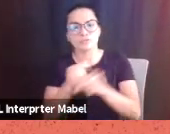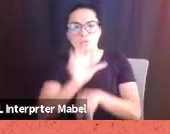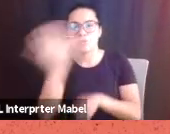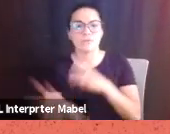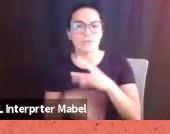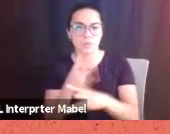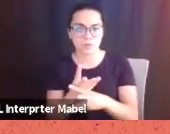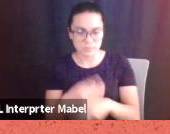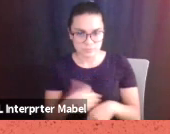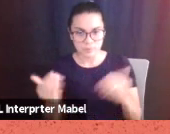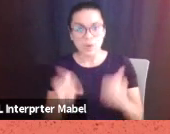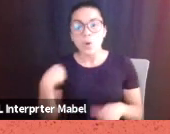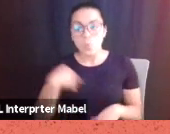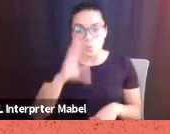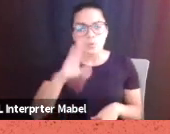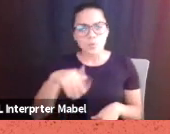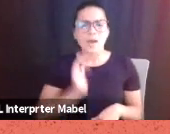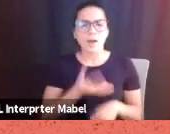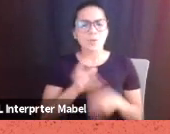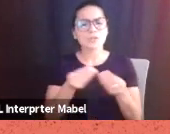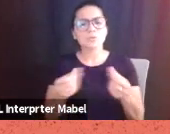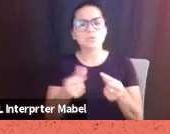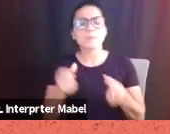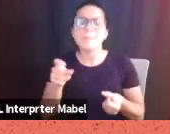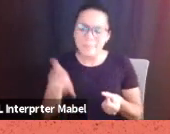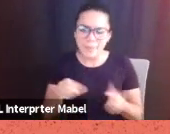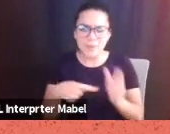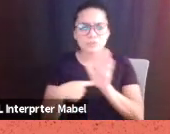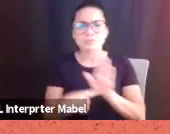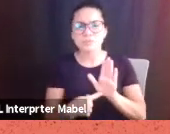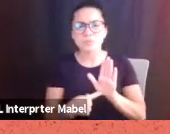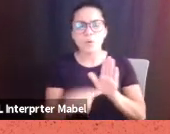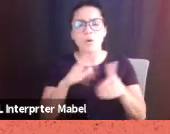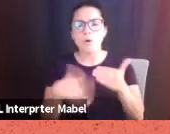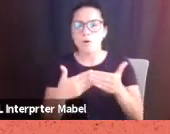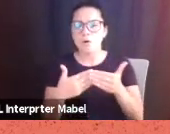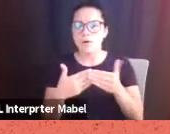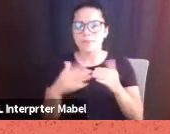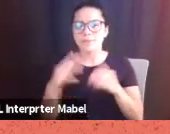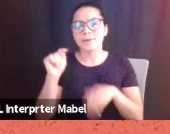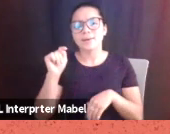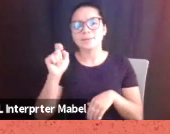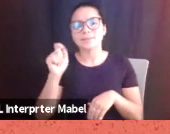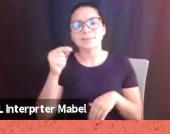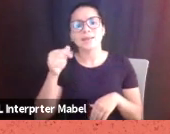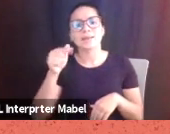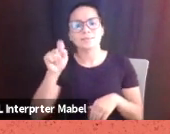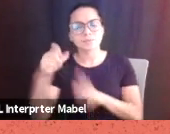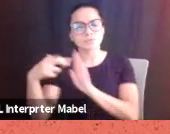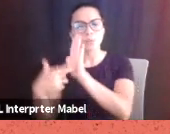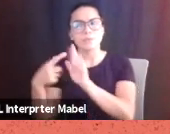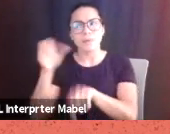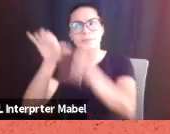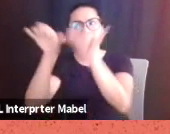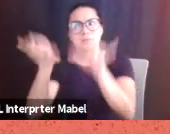We recognize that our solutions must reject the tenets of those interlocking oppressive systems and be visionary in how we understand